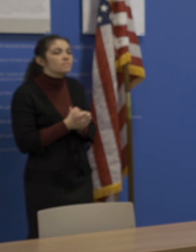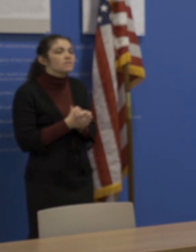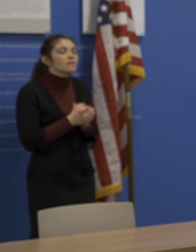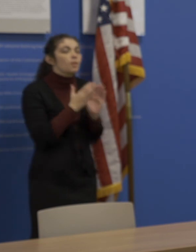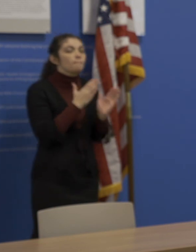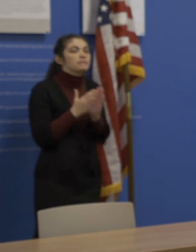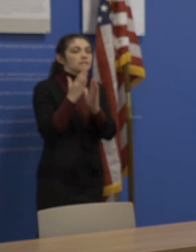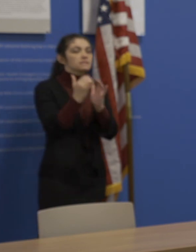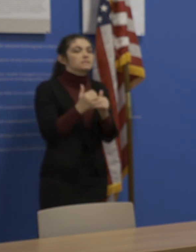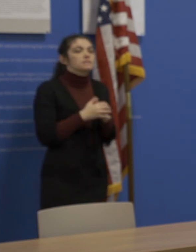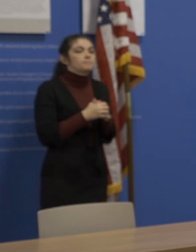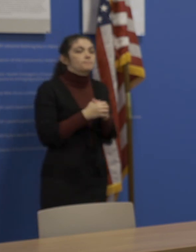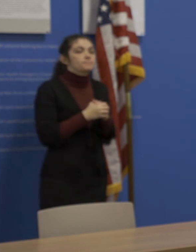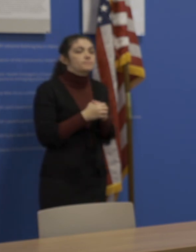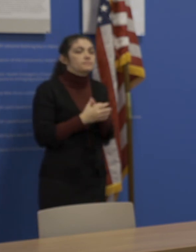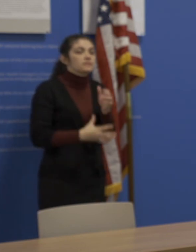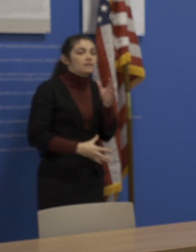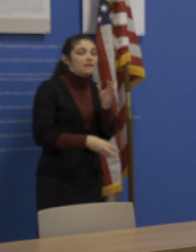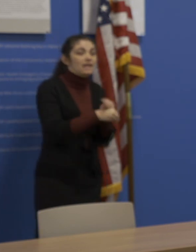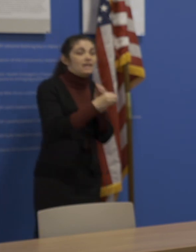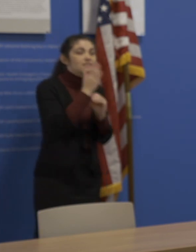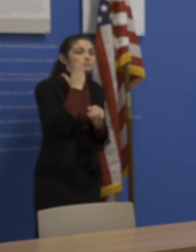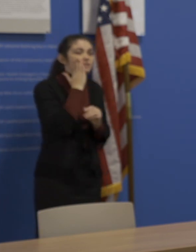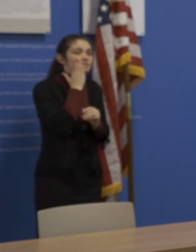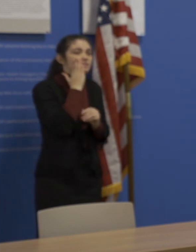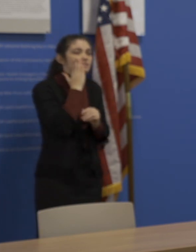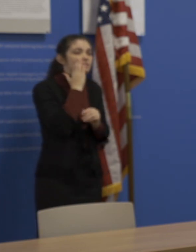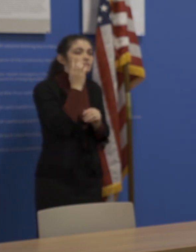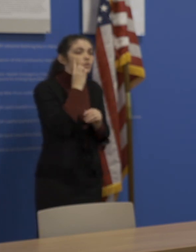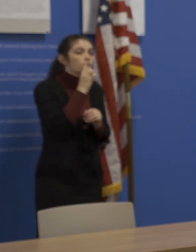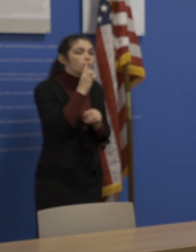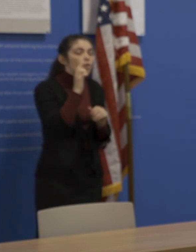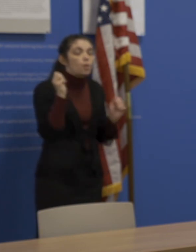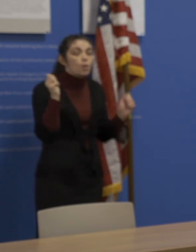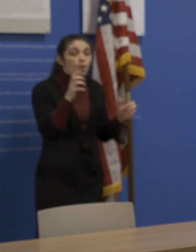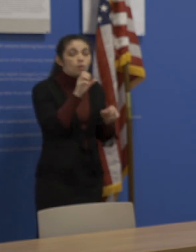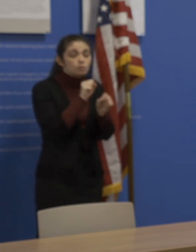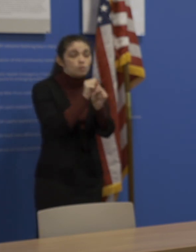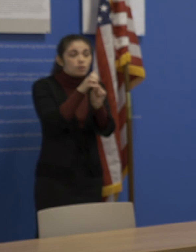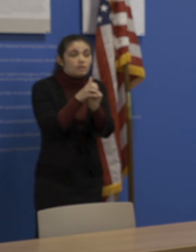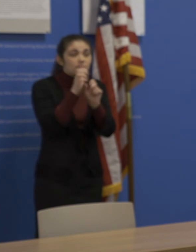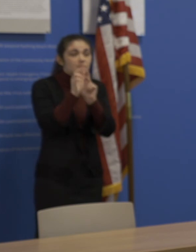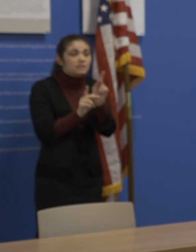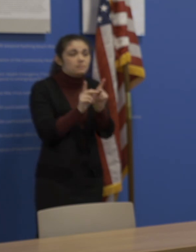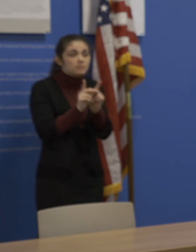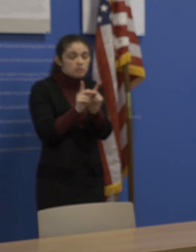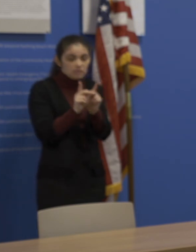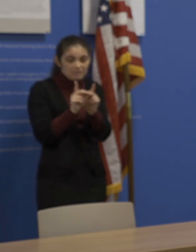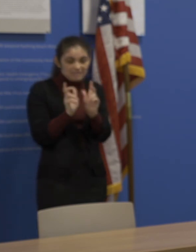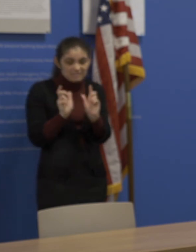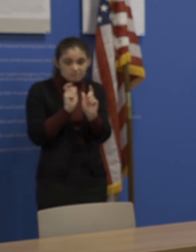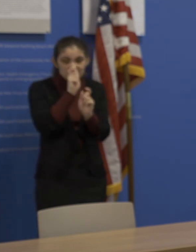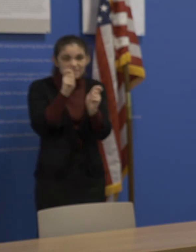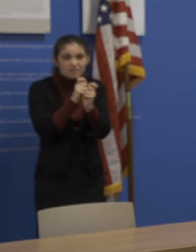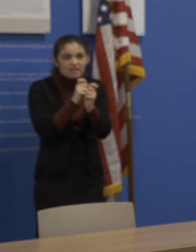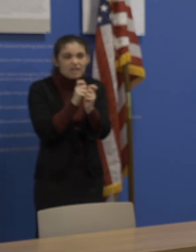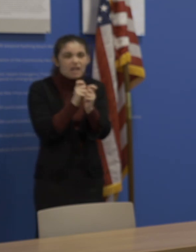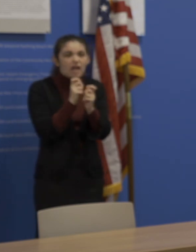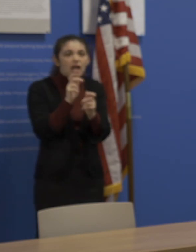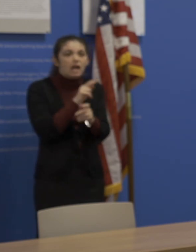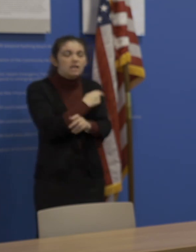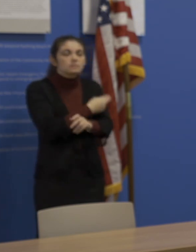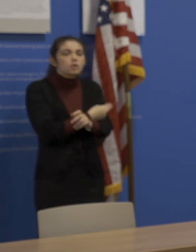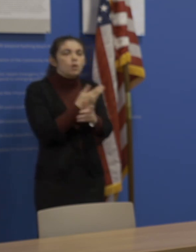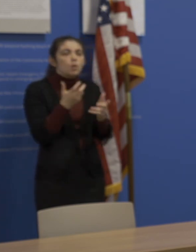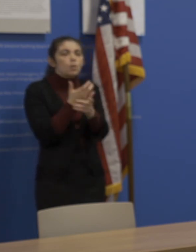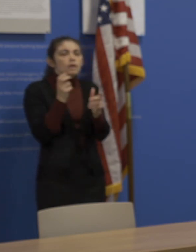plans right now to add beds, to possibly have all coronavirus patients go to certain hospitals? What's being done to